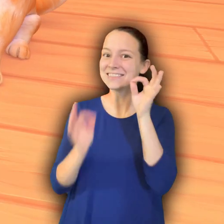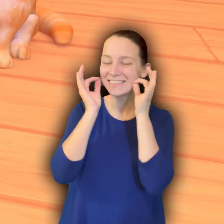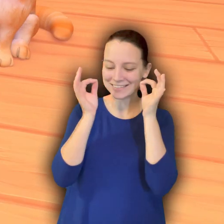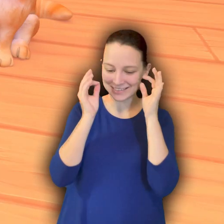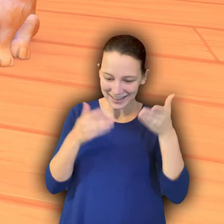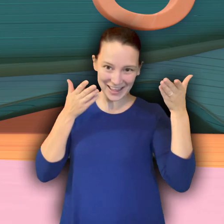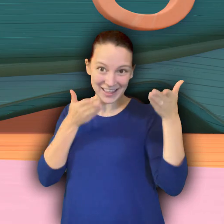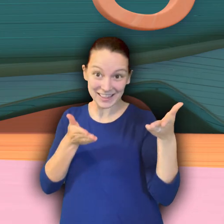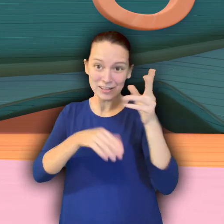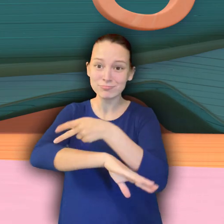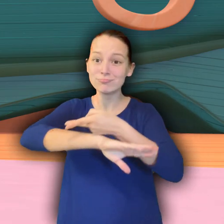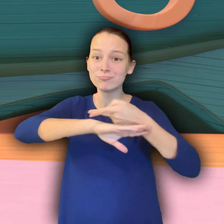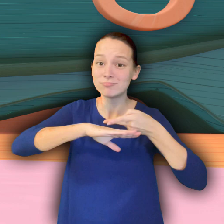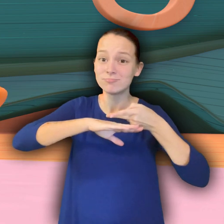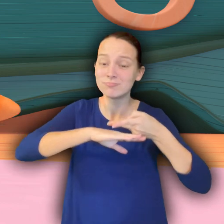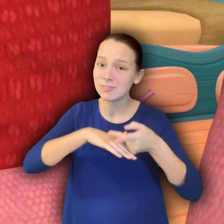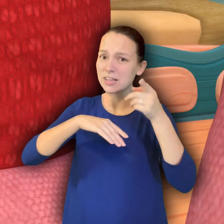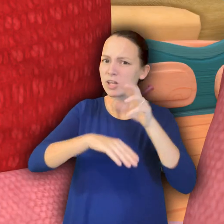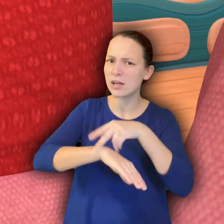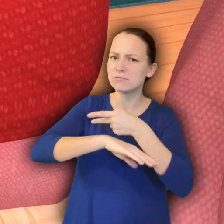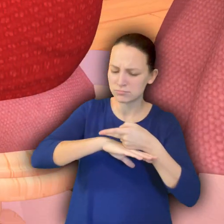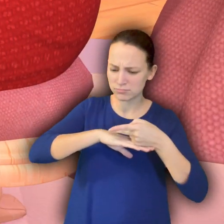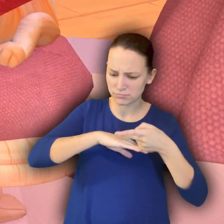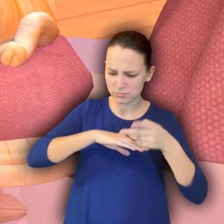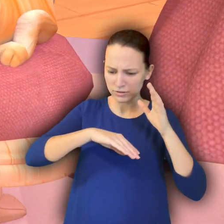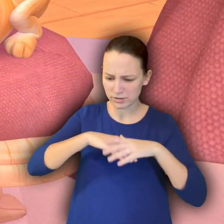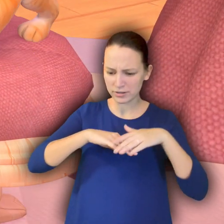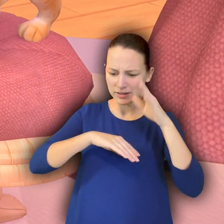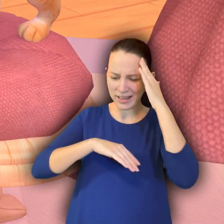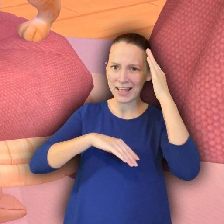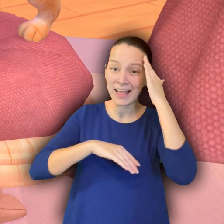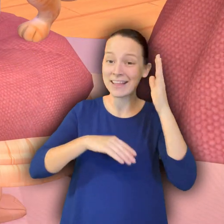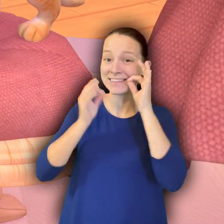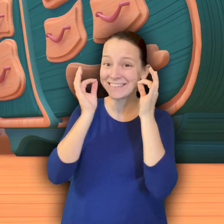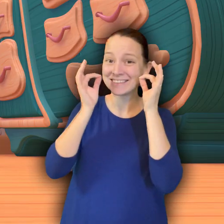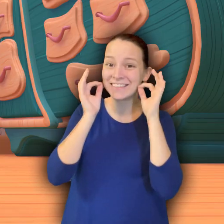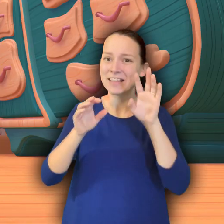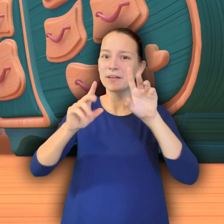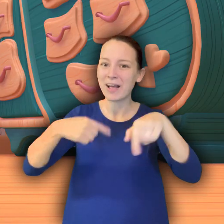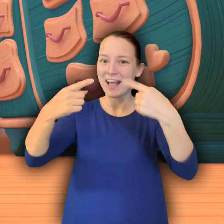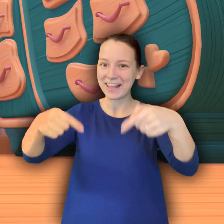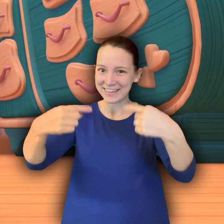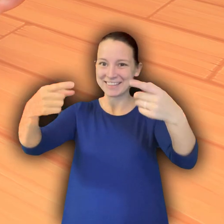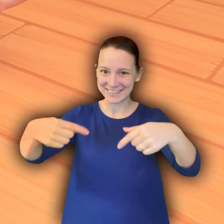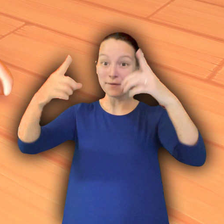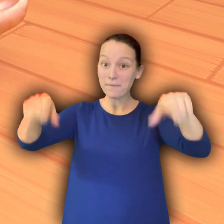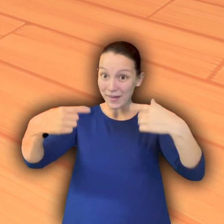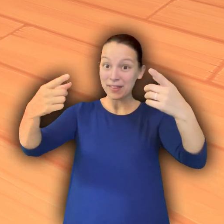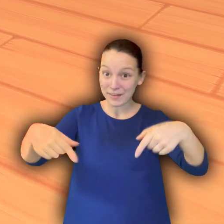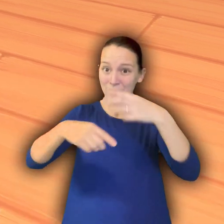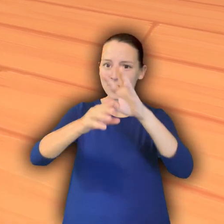it sat, lying flat on the hat. Kitty cat. Roll